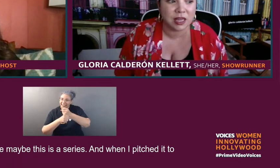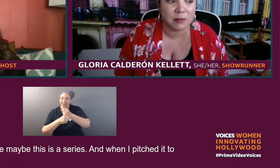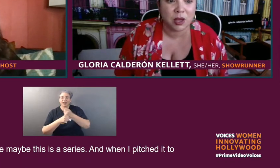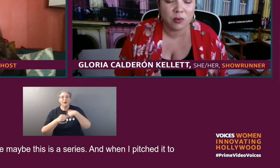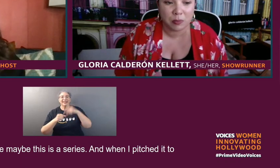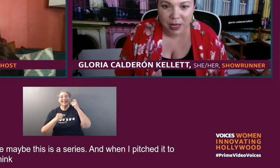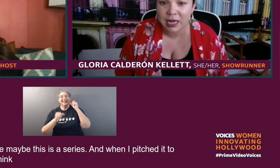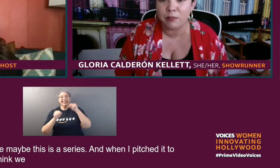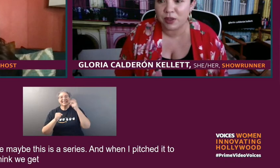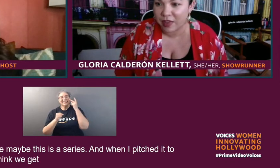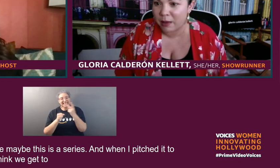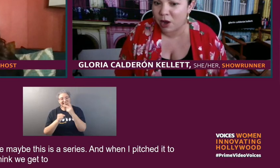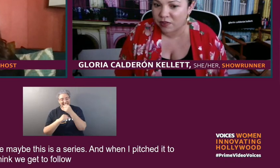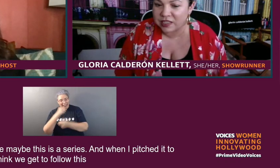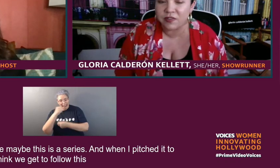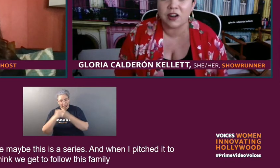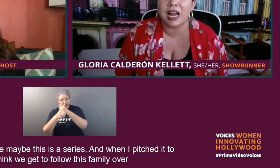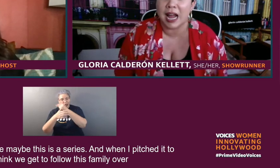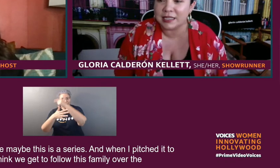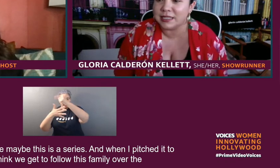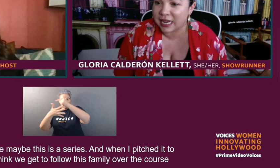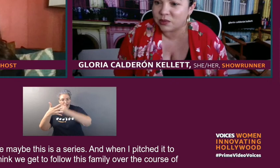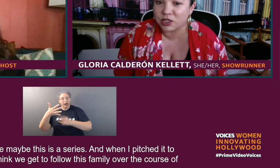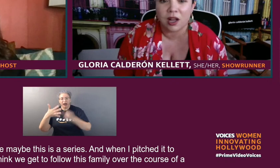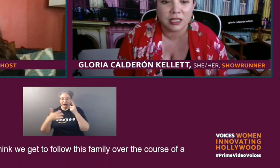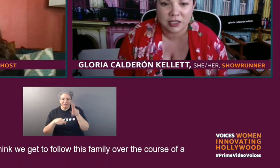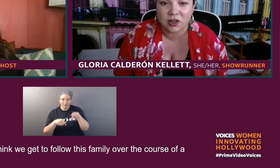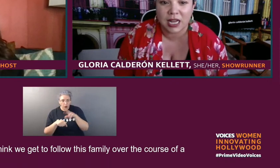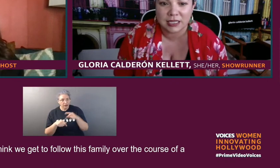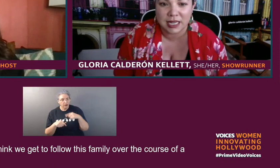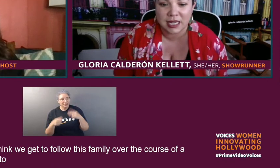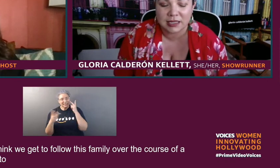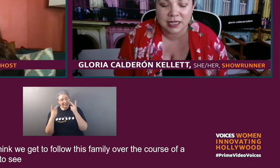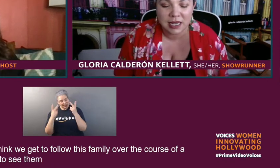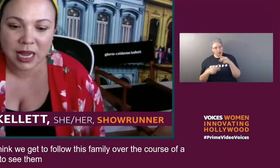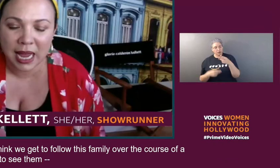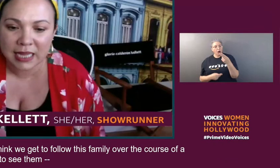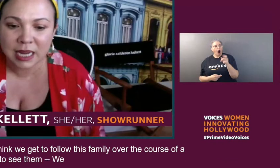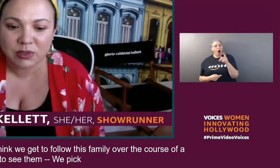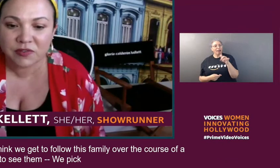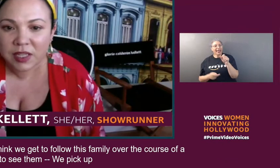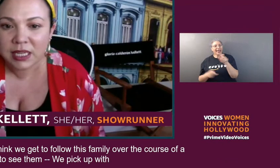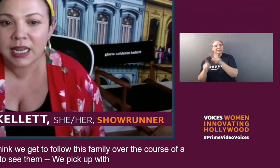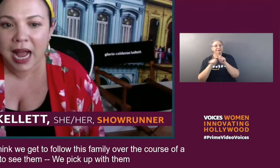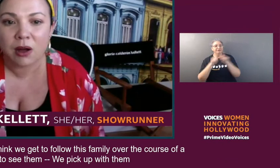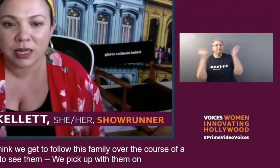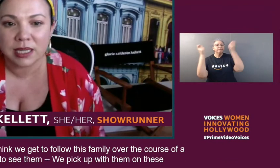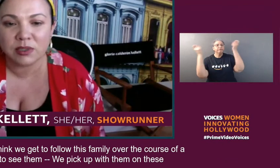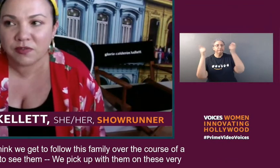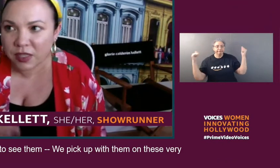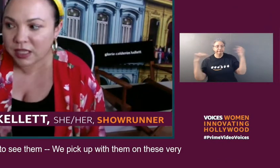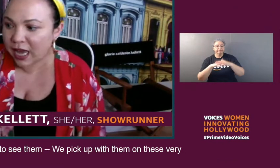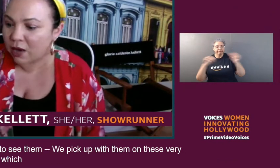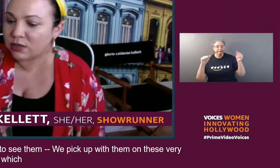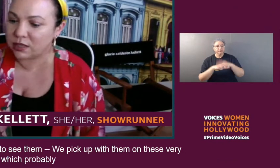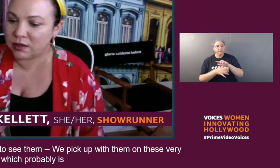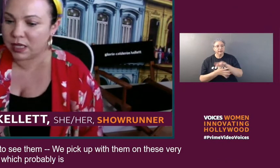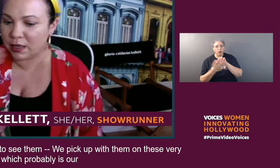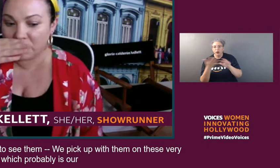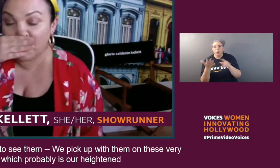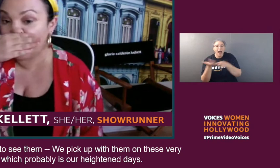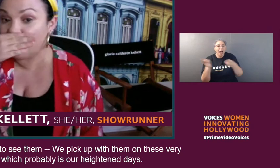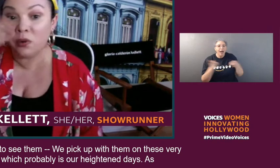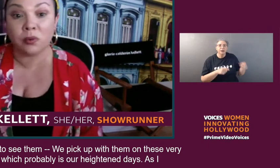we get to see them. Mm. We pick up with them on these very heightened days, which holidays are heightened days. As I was filling it out, as I was filling